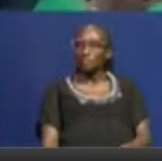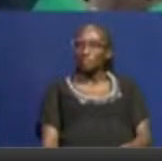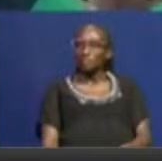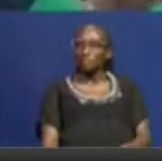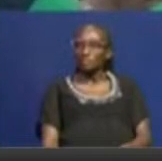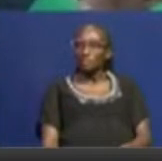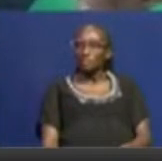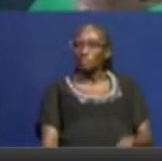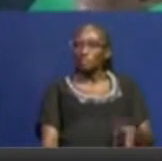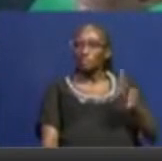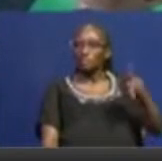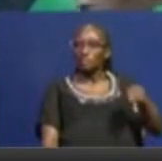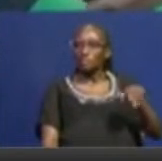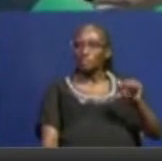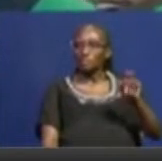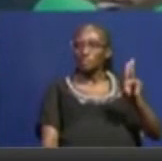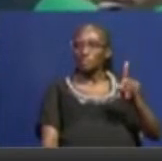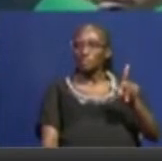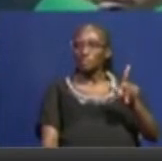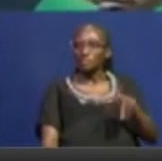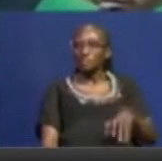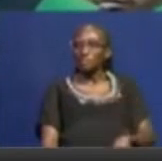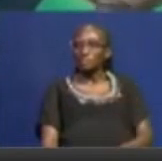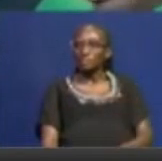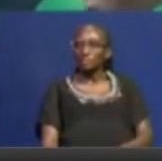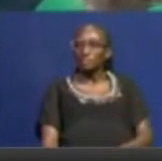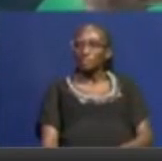Mwingi North Paul Musimi Nzengu.